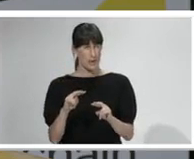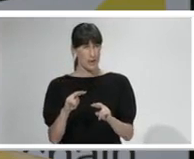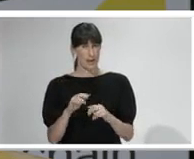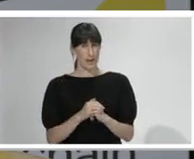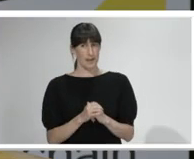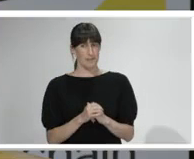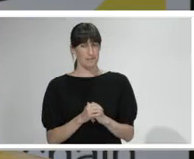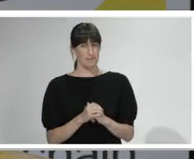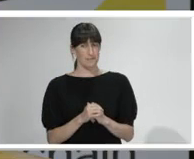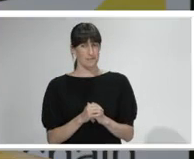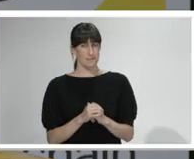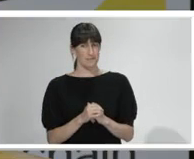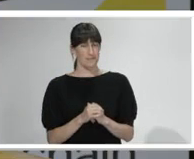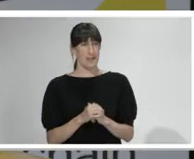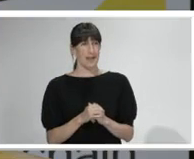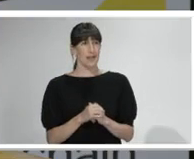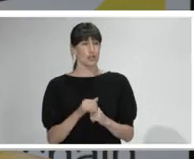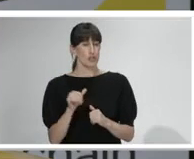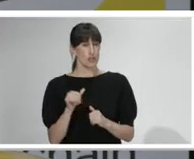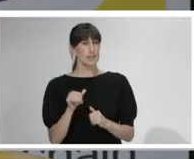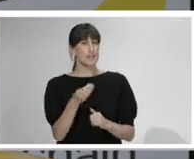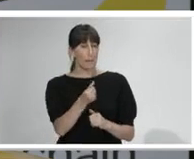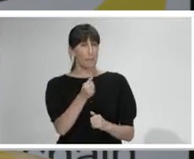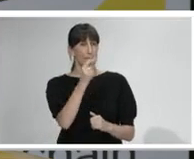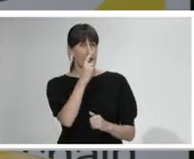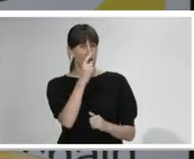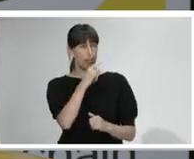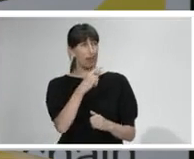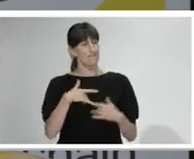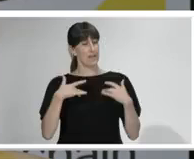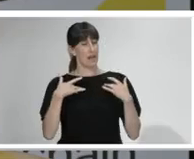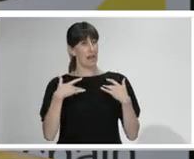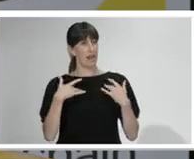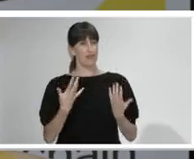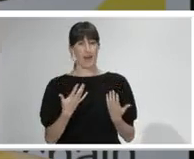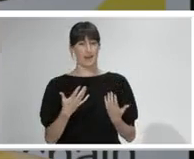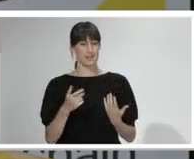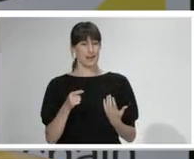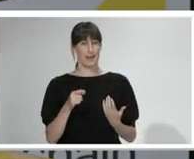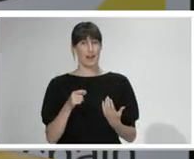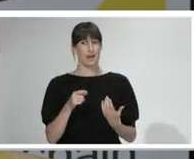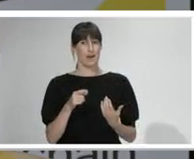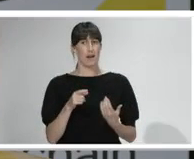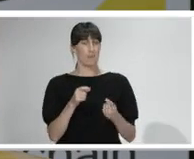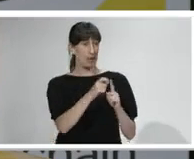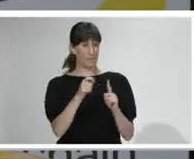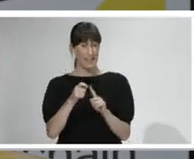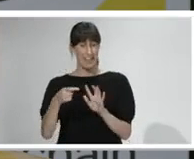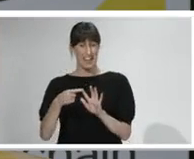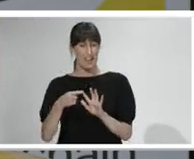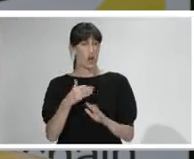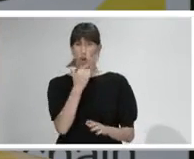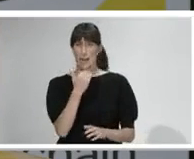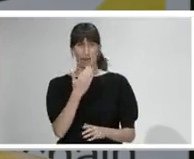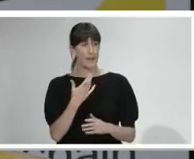not, people feel like they're not protected. Mm-hmm. Well, I think this is a topic we've covered repeatedly. Look, I think we